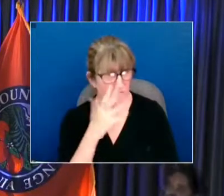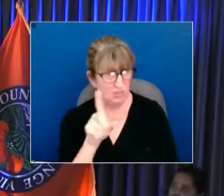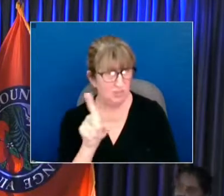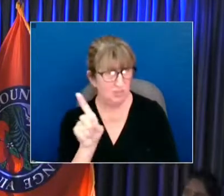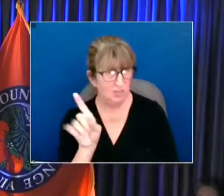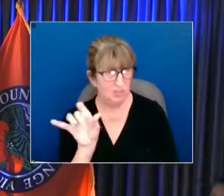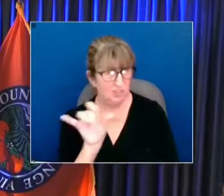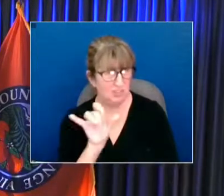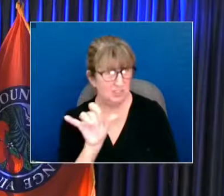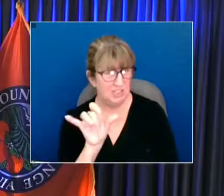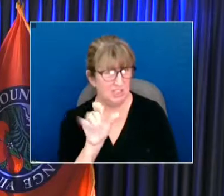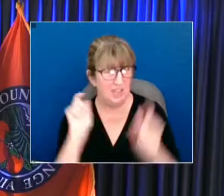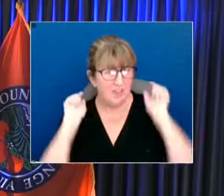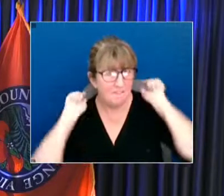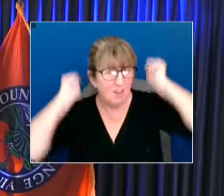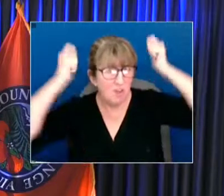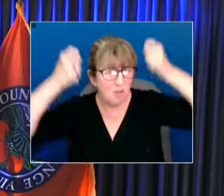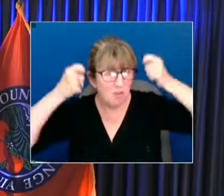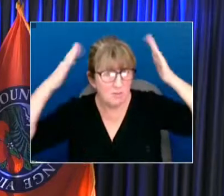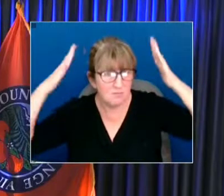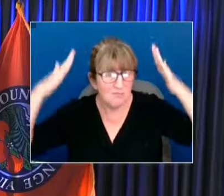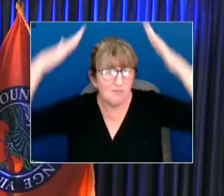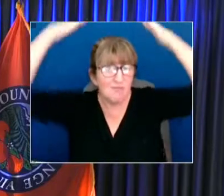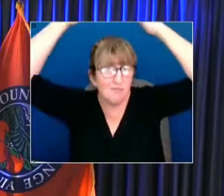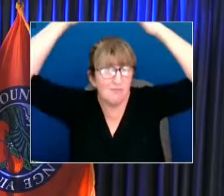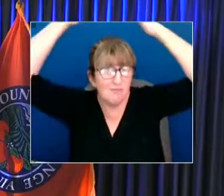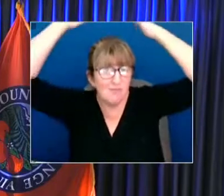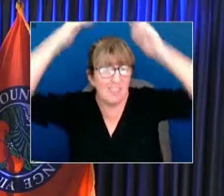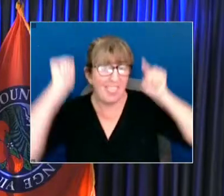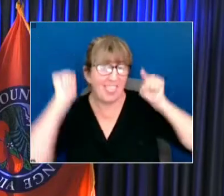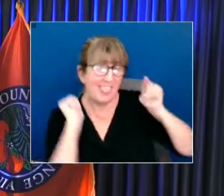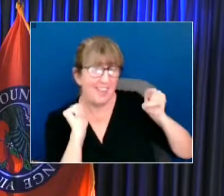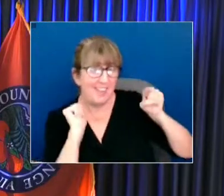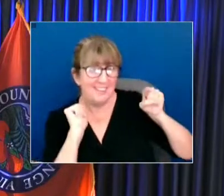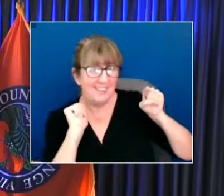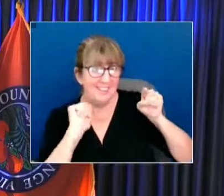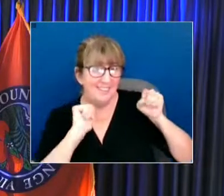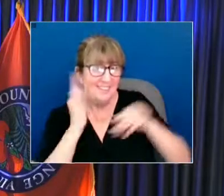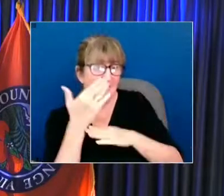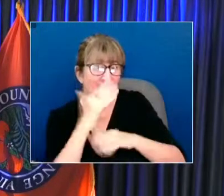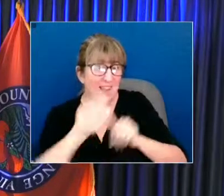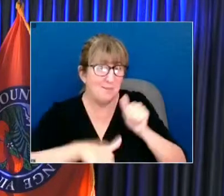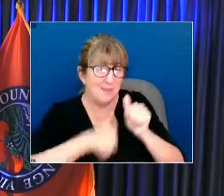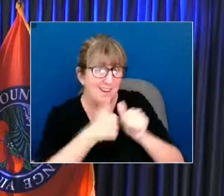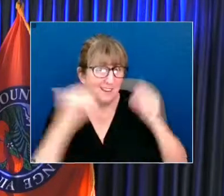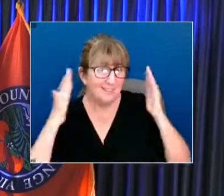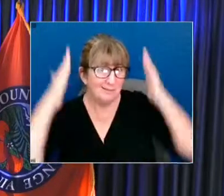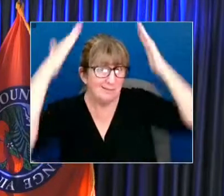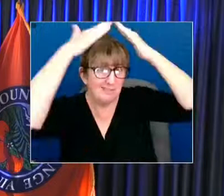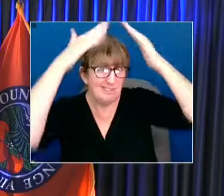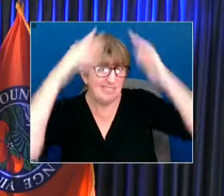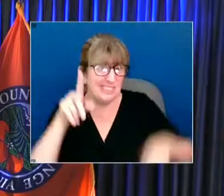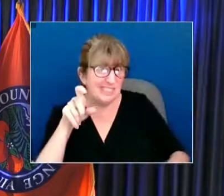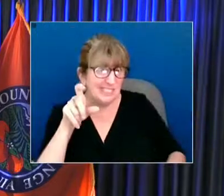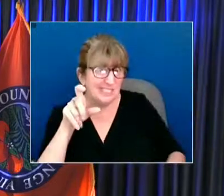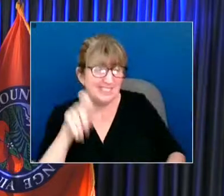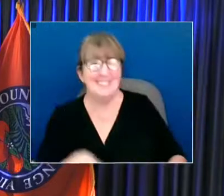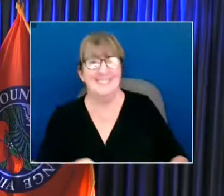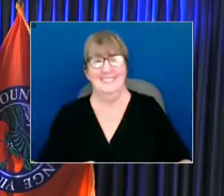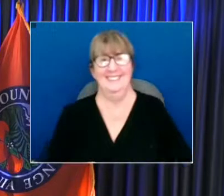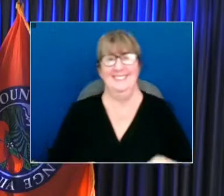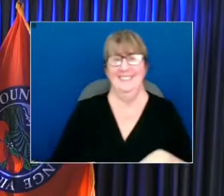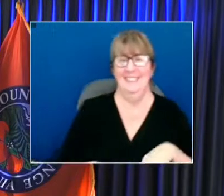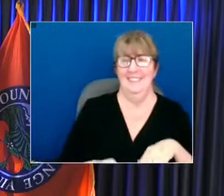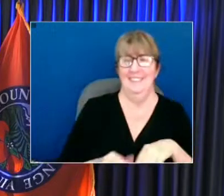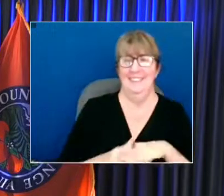I'm wearing a hood? Because the Well, white it flag. Looks like a bear is sitting there. Taking a poop